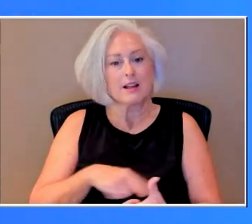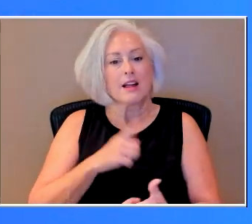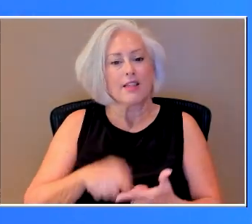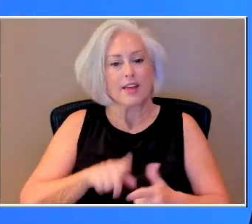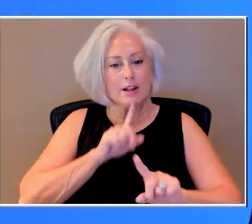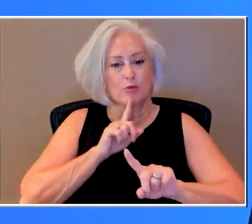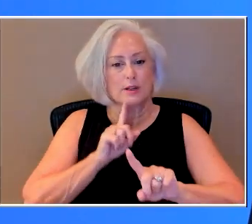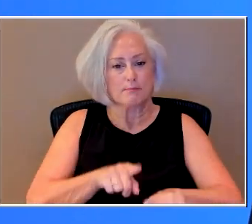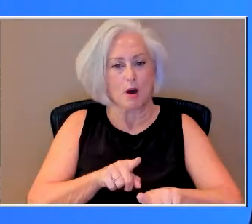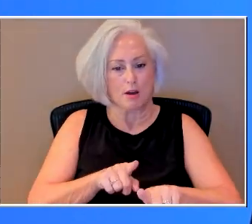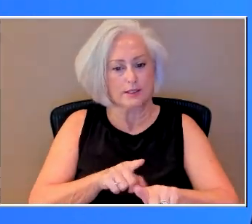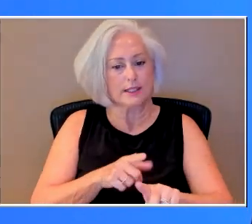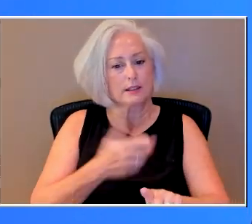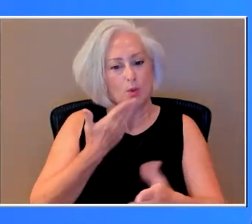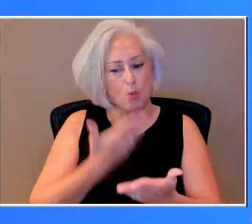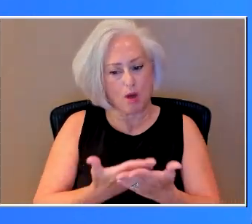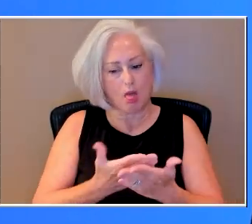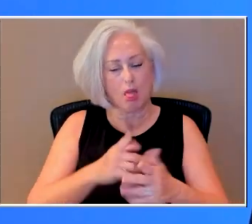that.